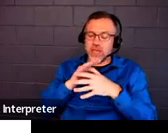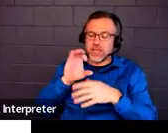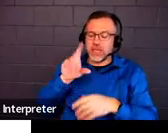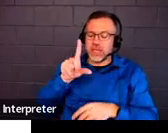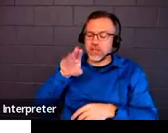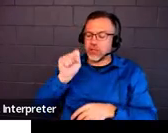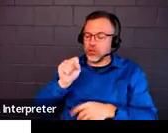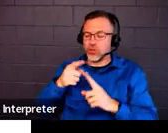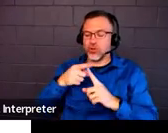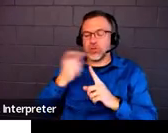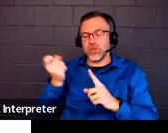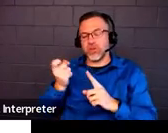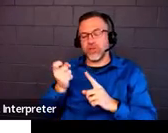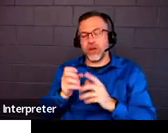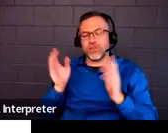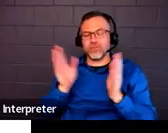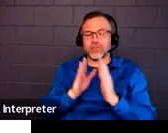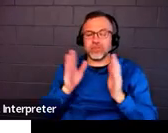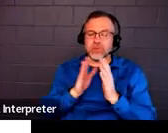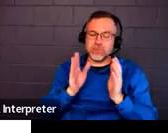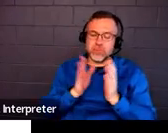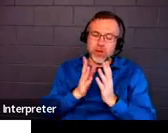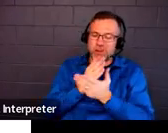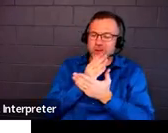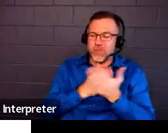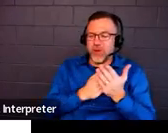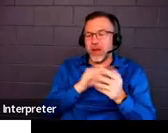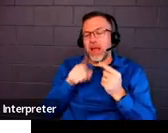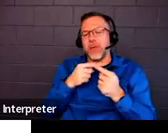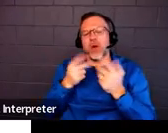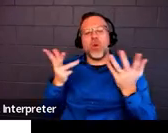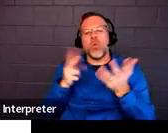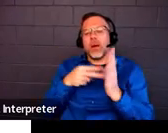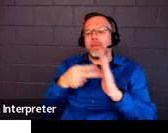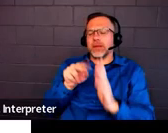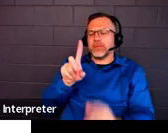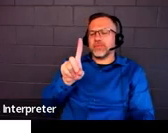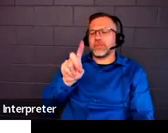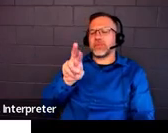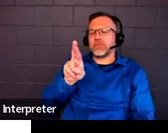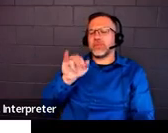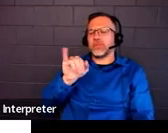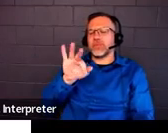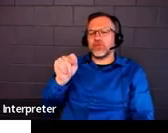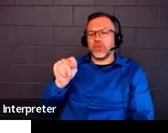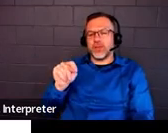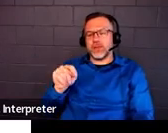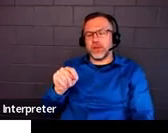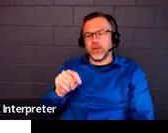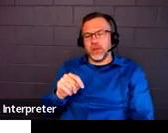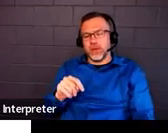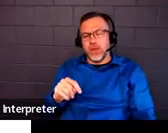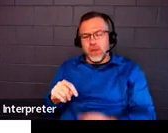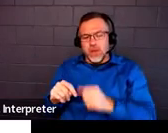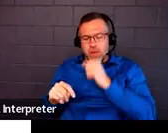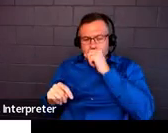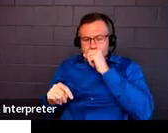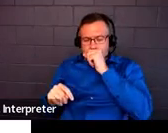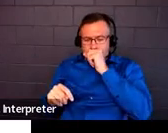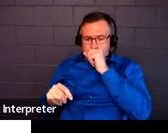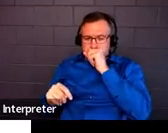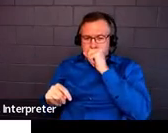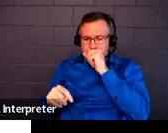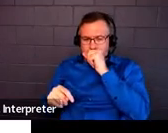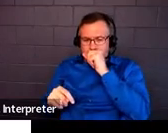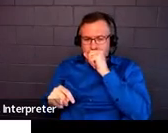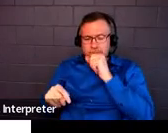little blurb about what the word drift means, and then answer the question,